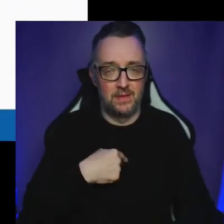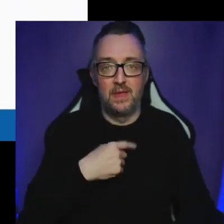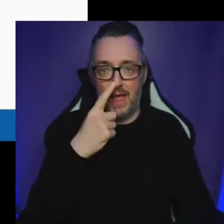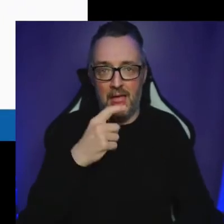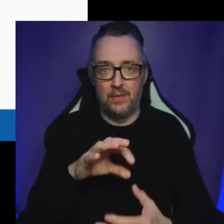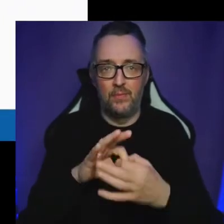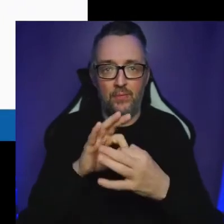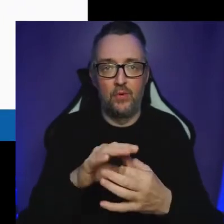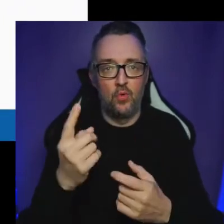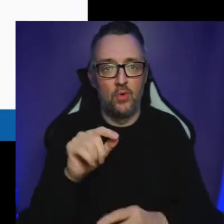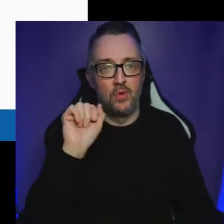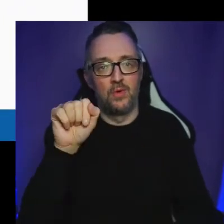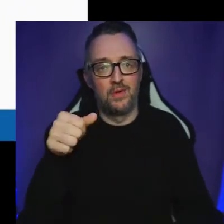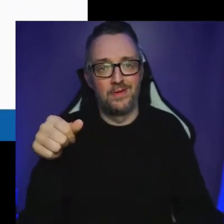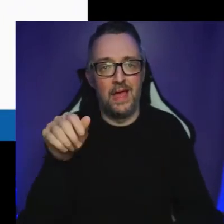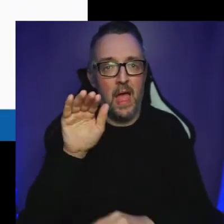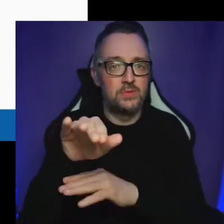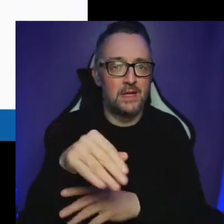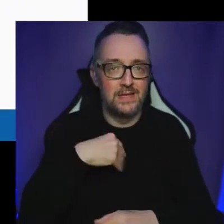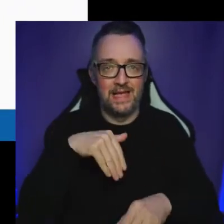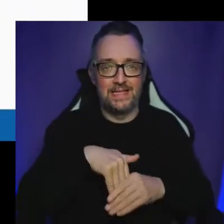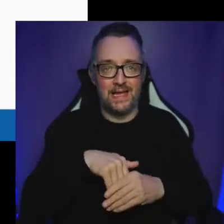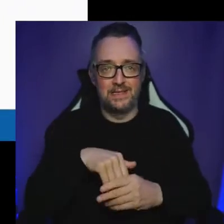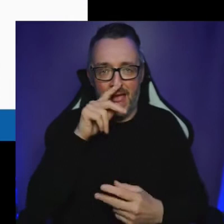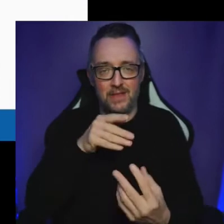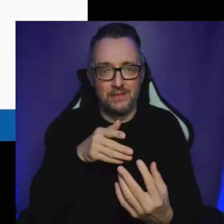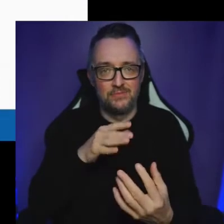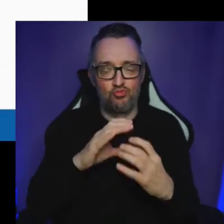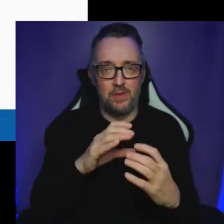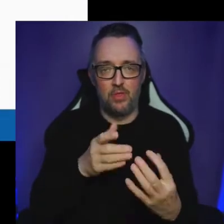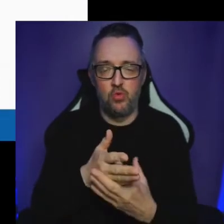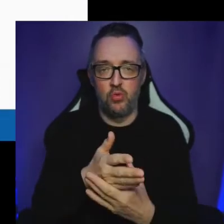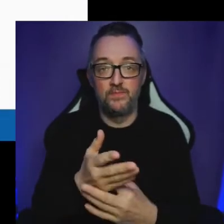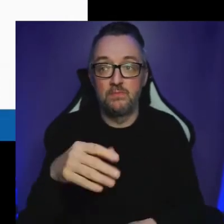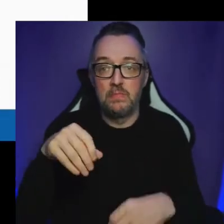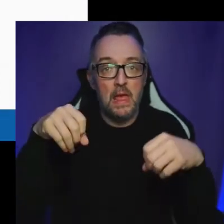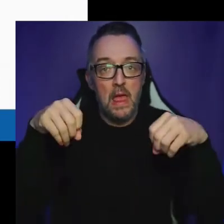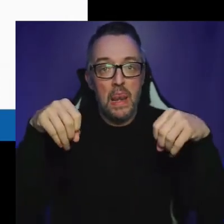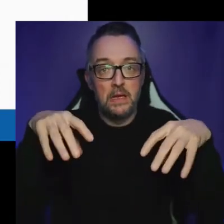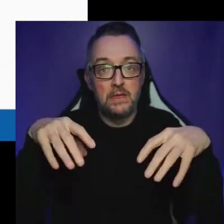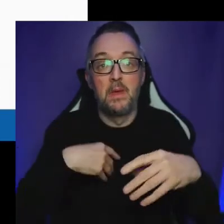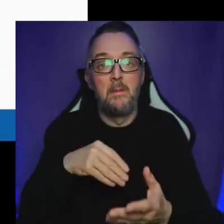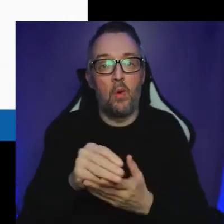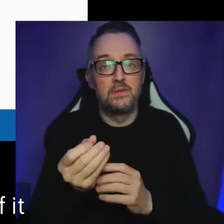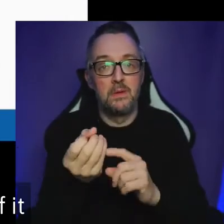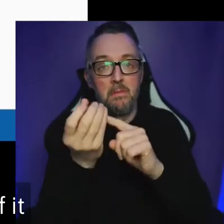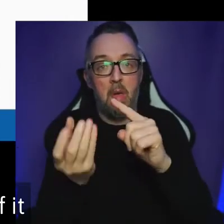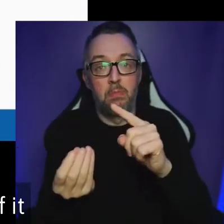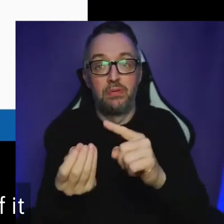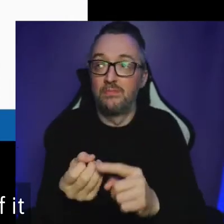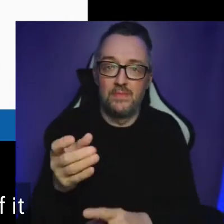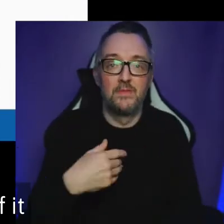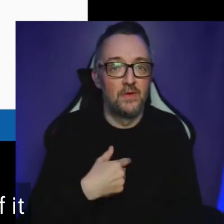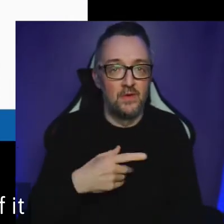interact with people who are at her door in ways that better suit her. Light bulbs. I bought a light bulb for my son and annoy